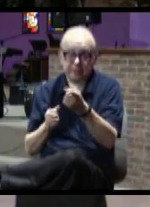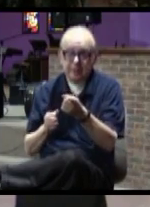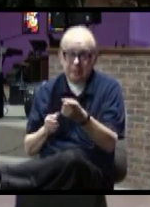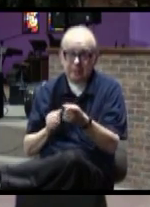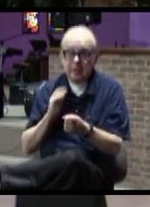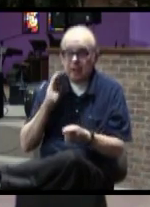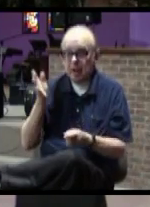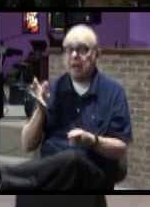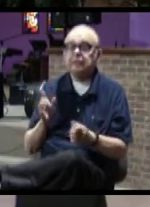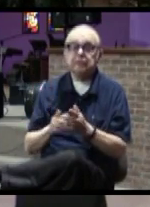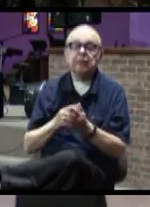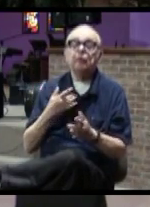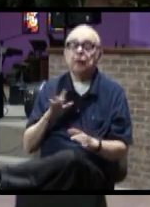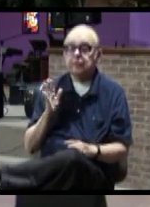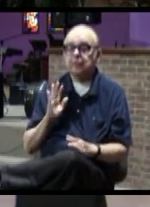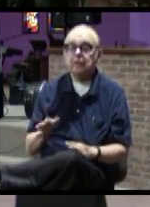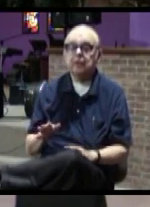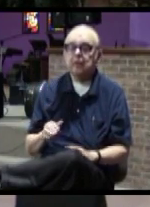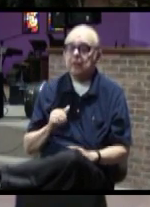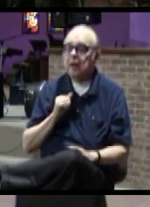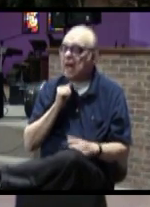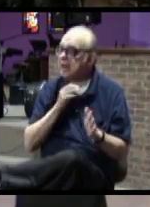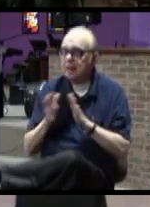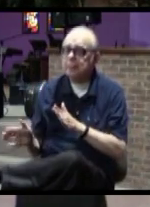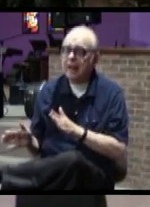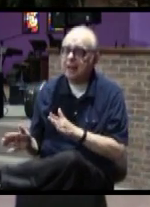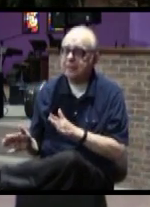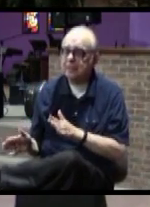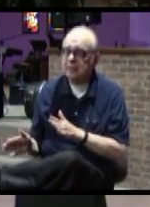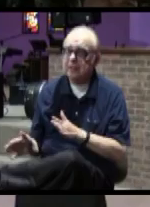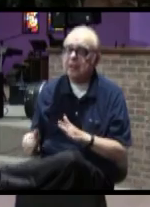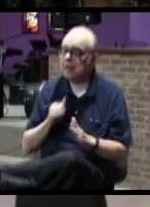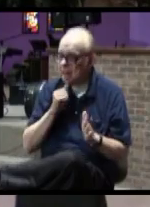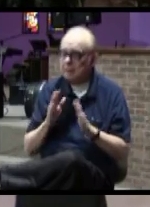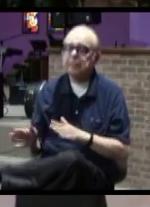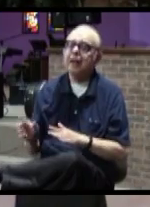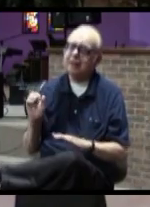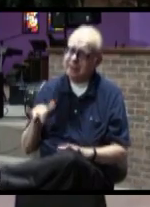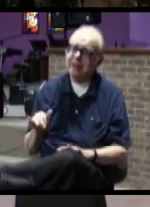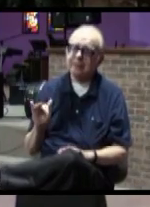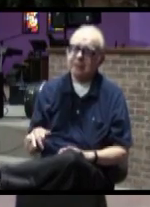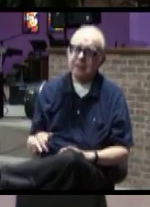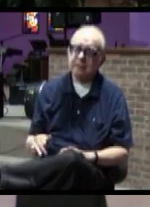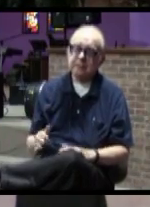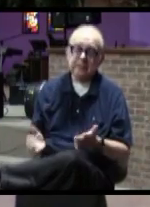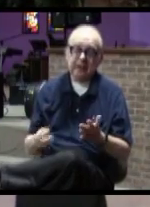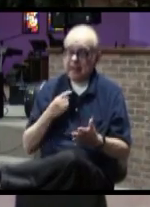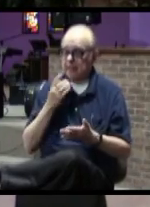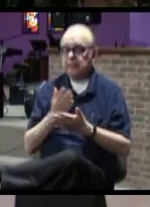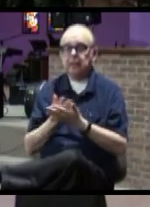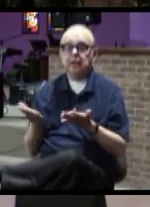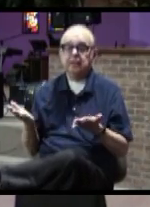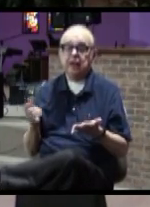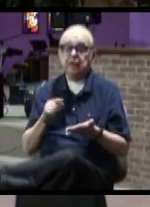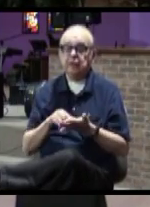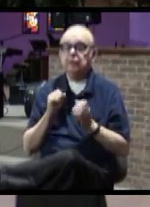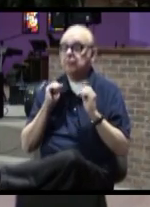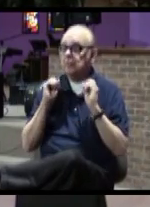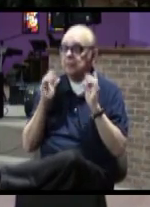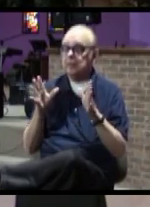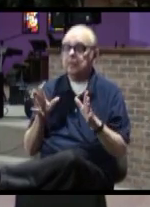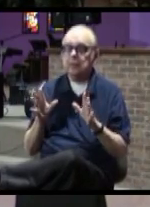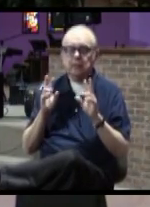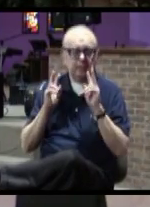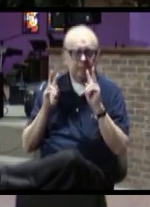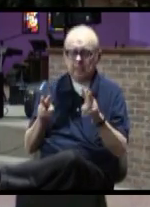I'm honest with you. I will hurt your feelings. Intentionally, no. Unintentionally, yeah. I may say something